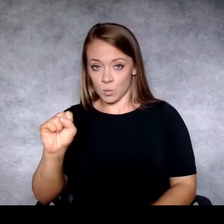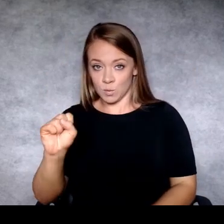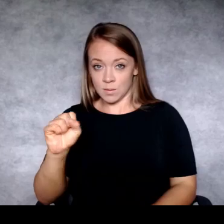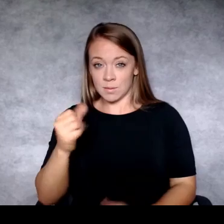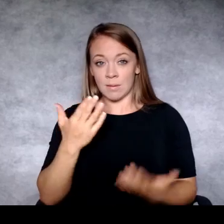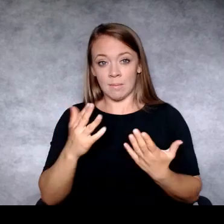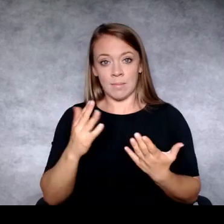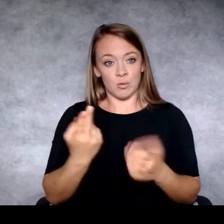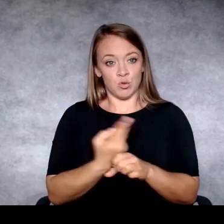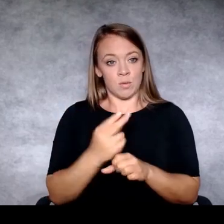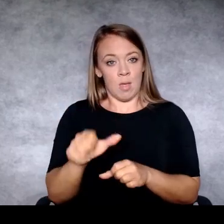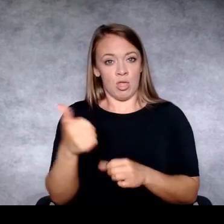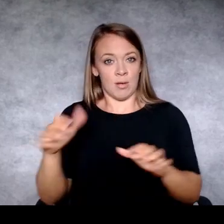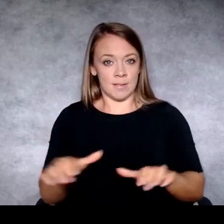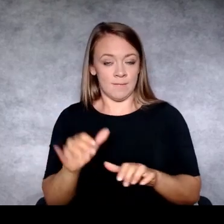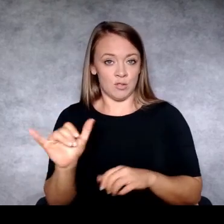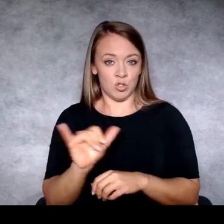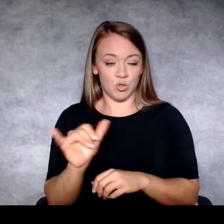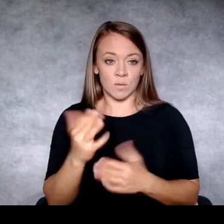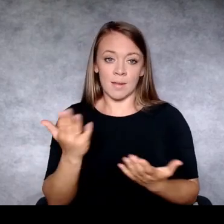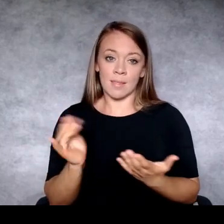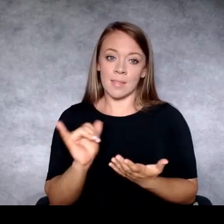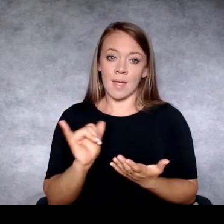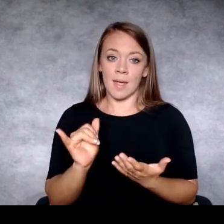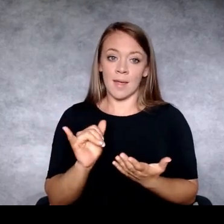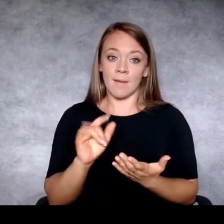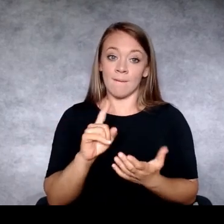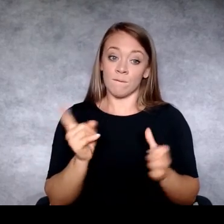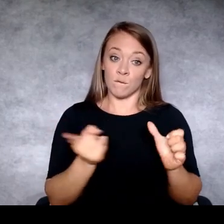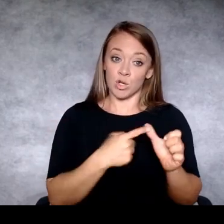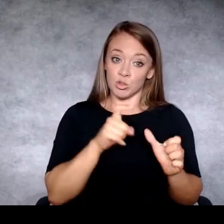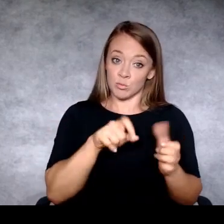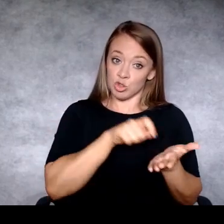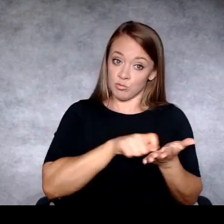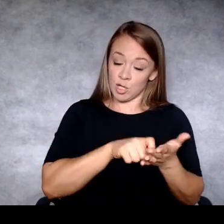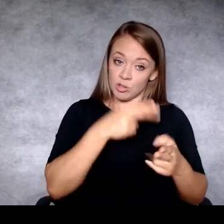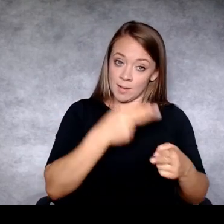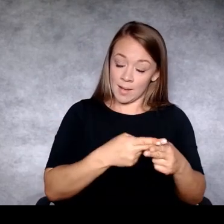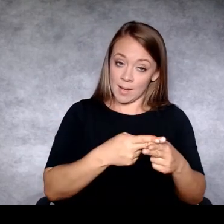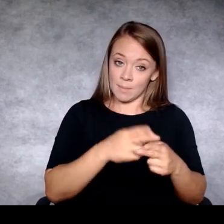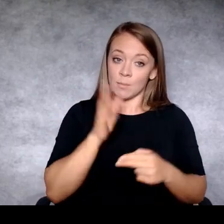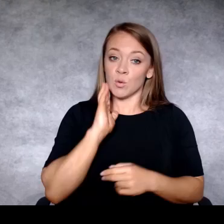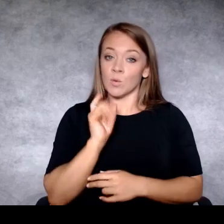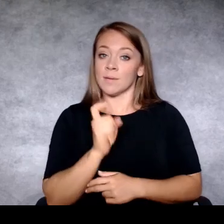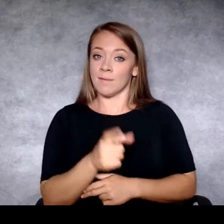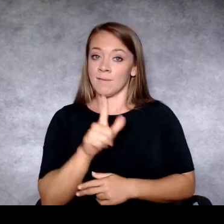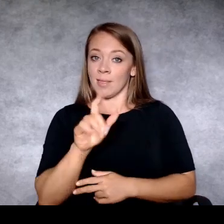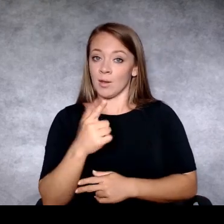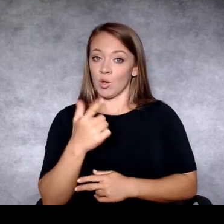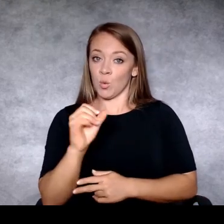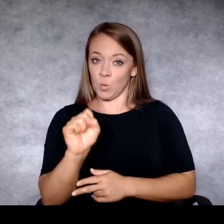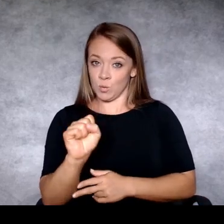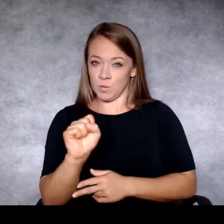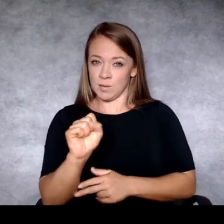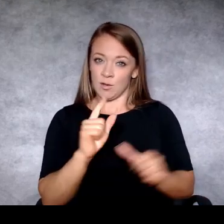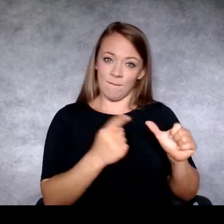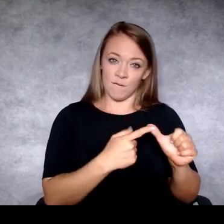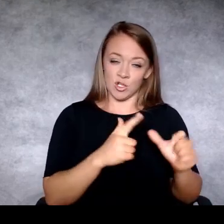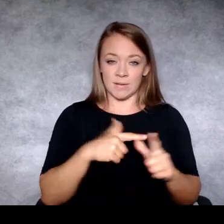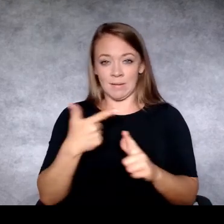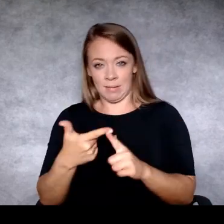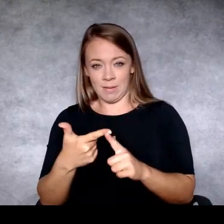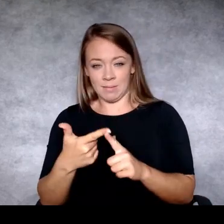be introduced, such as first write name, then Legos, ensuring that the then activity is